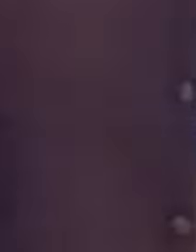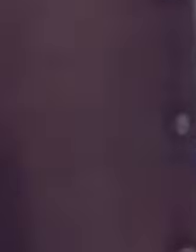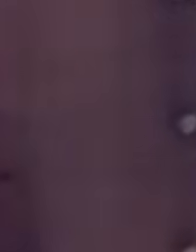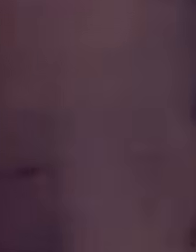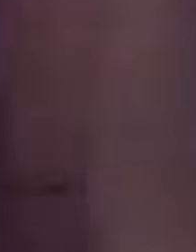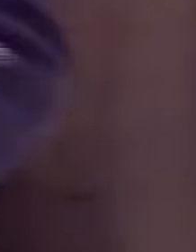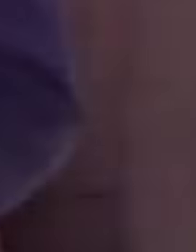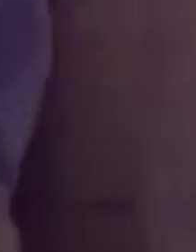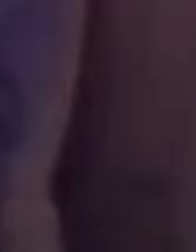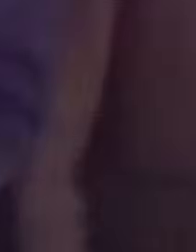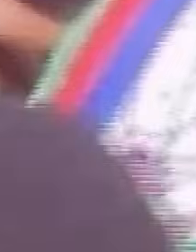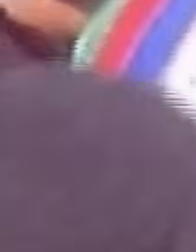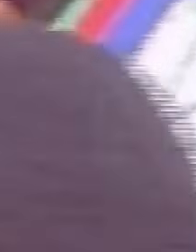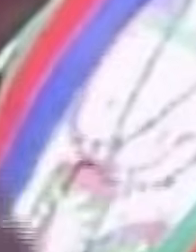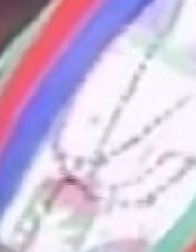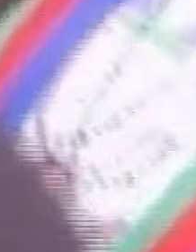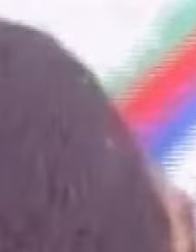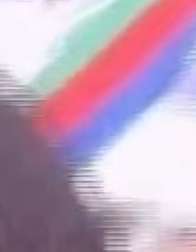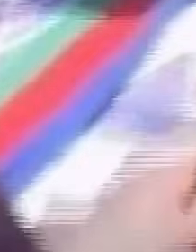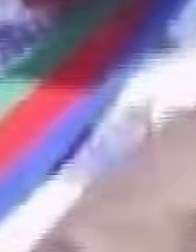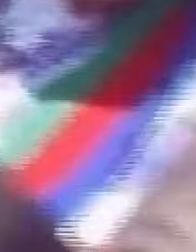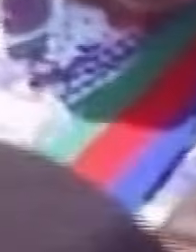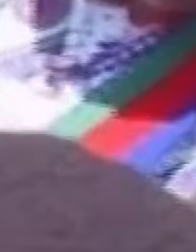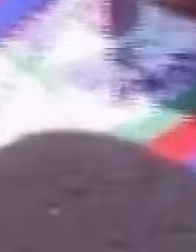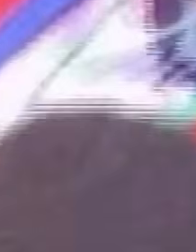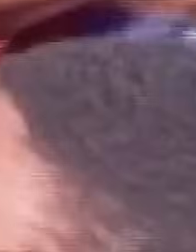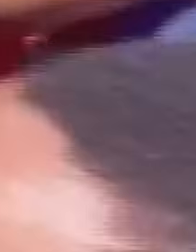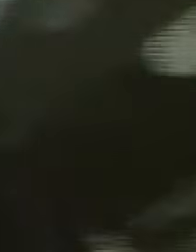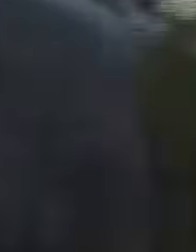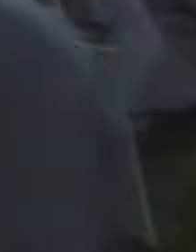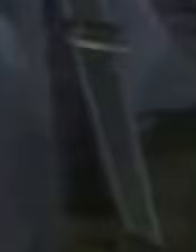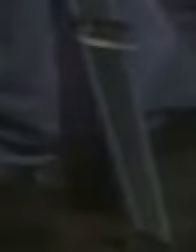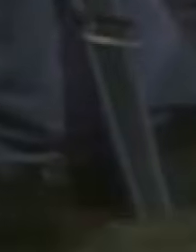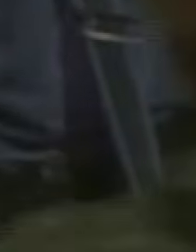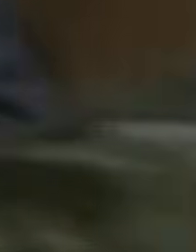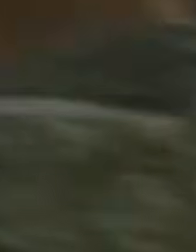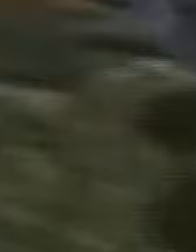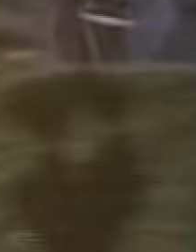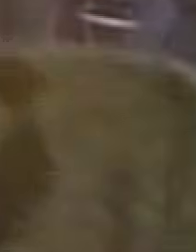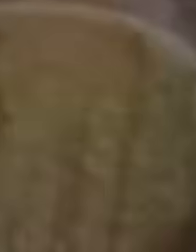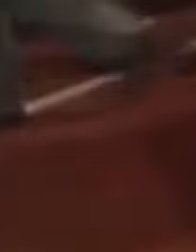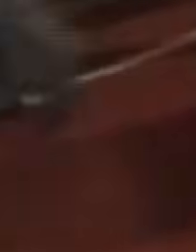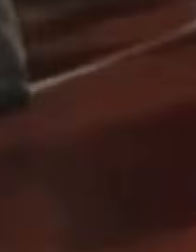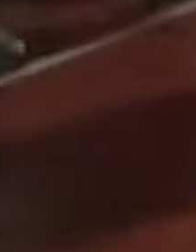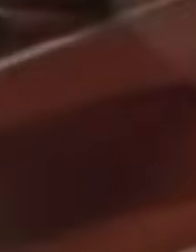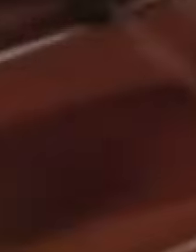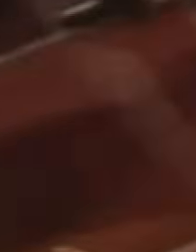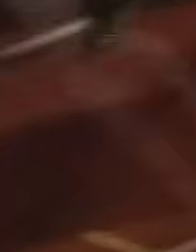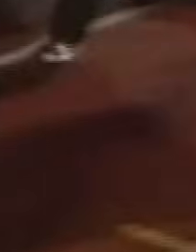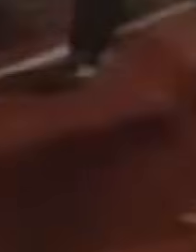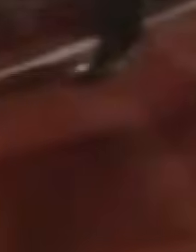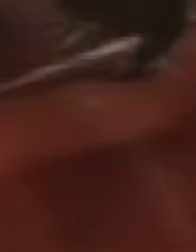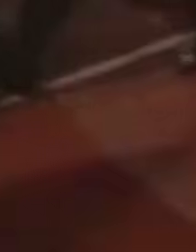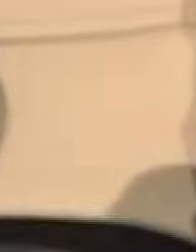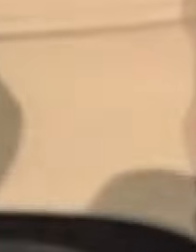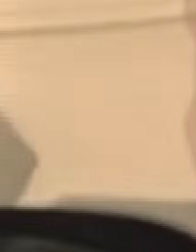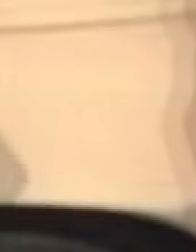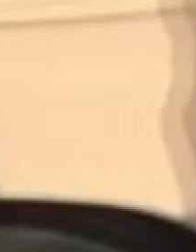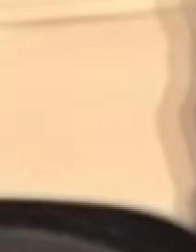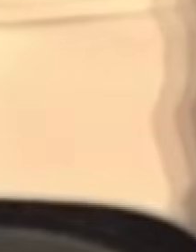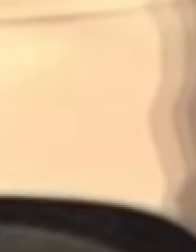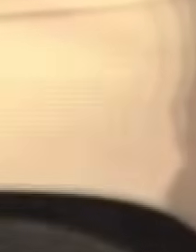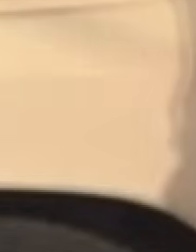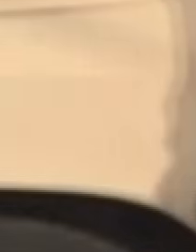Nujoma was coming home, and he would eventually be inaugurated as the first president of a free and